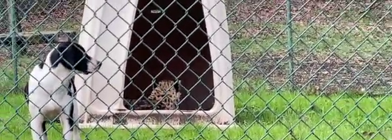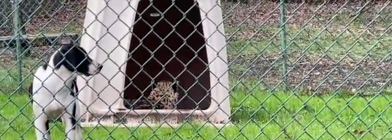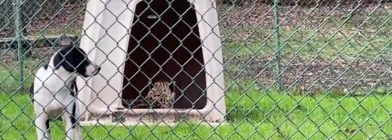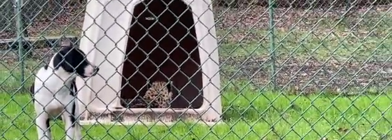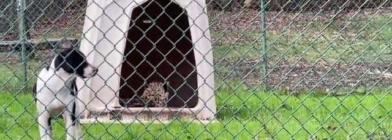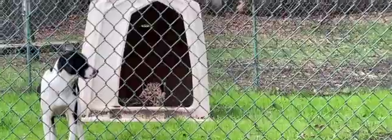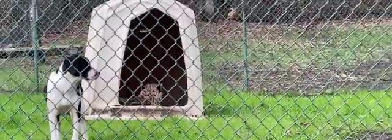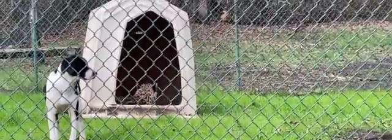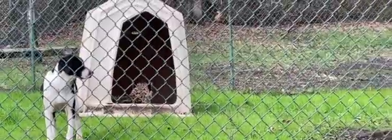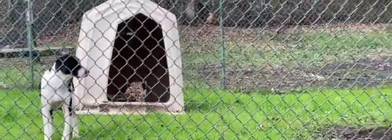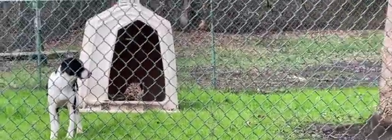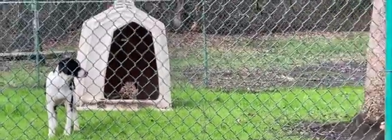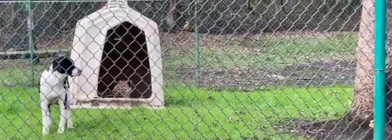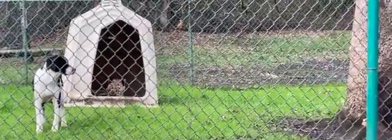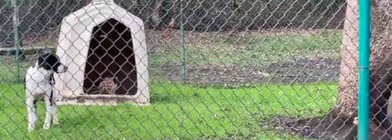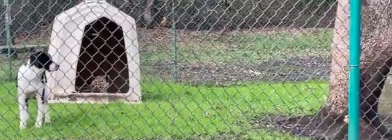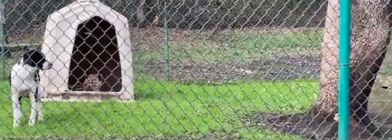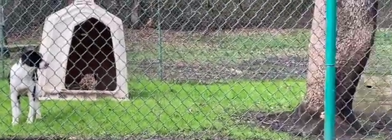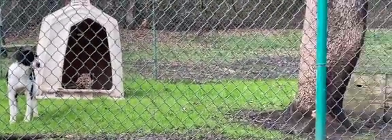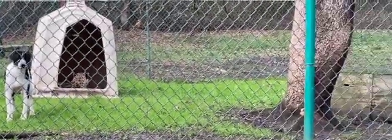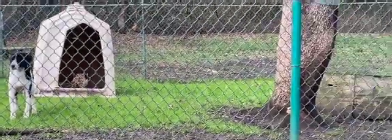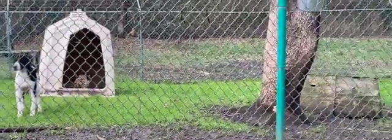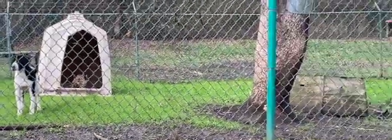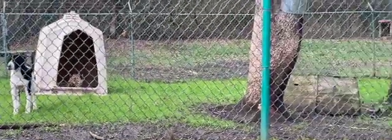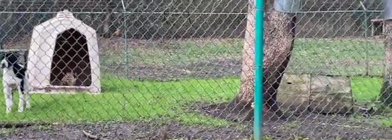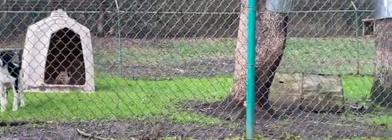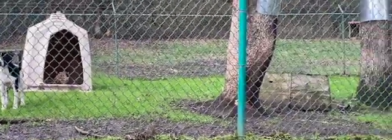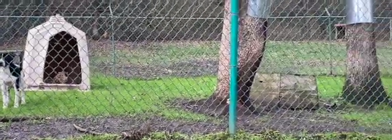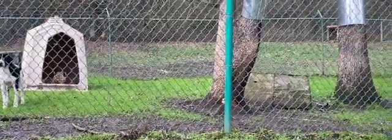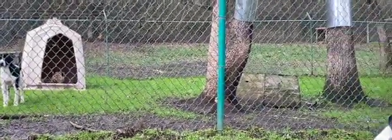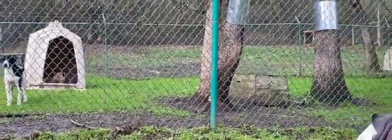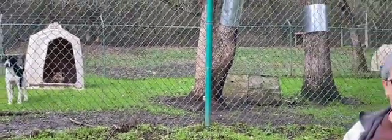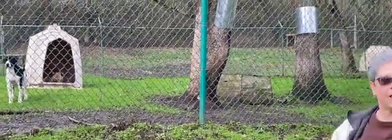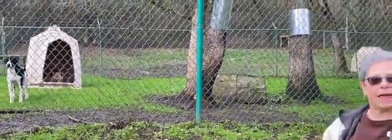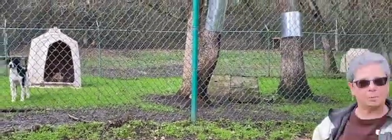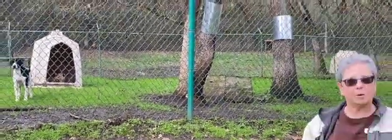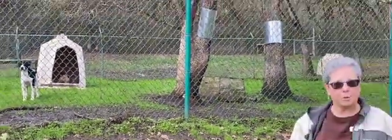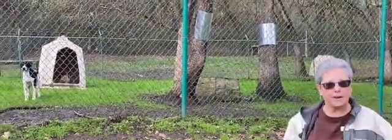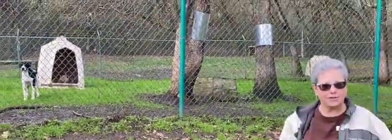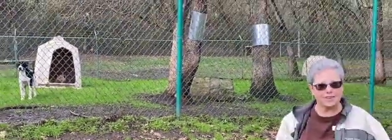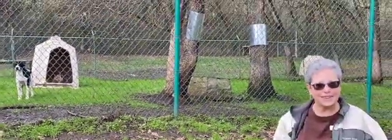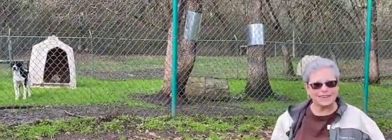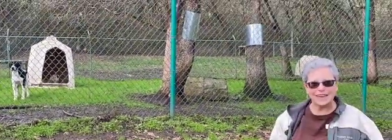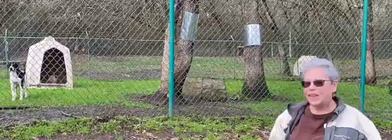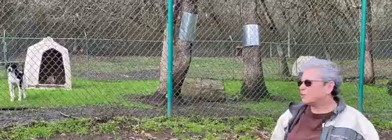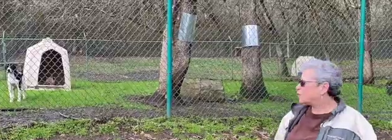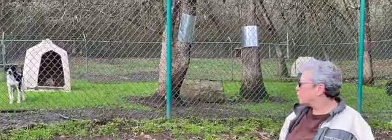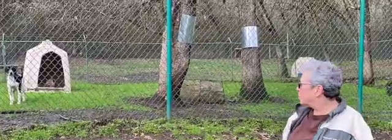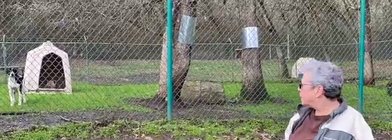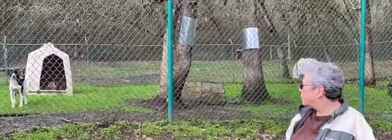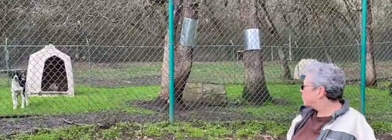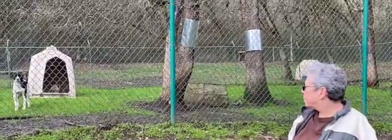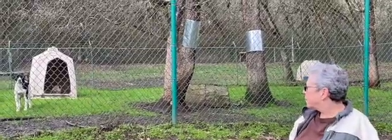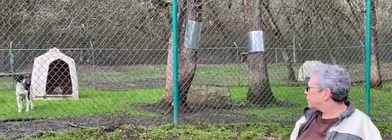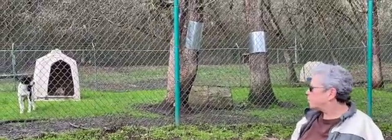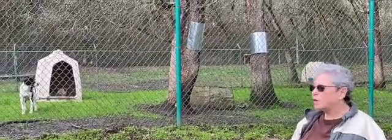very skittish and they need other animals so that they can learn that they're animals basically. So when